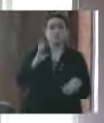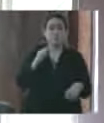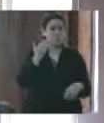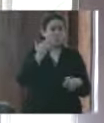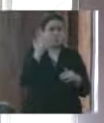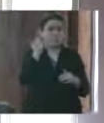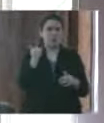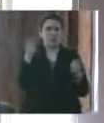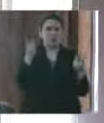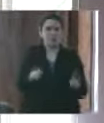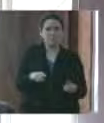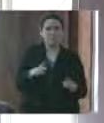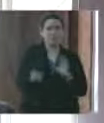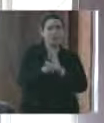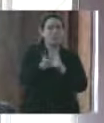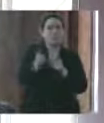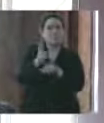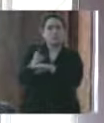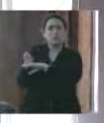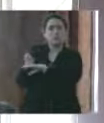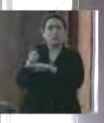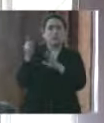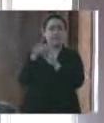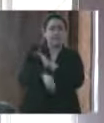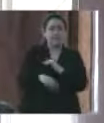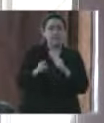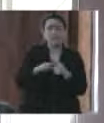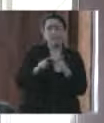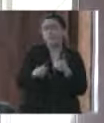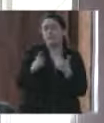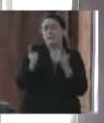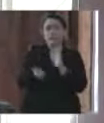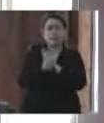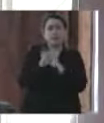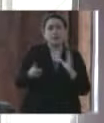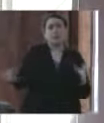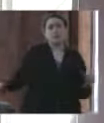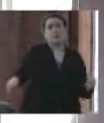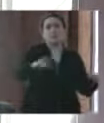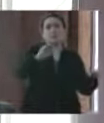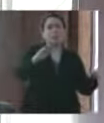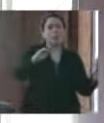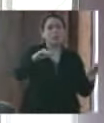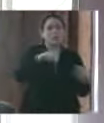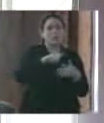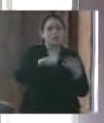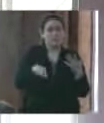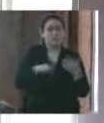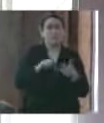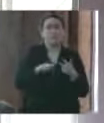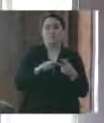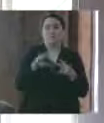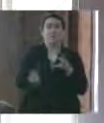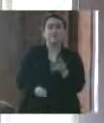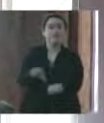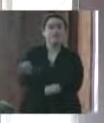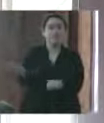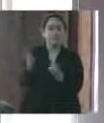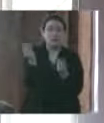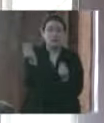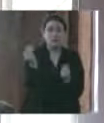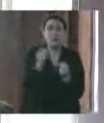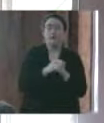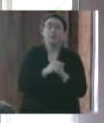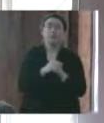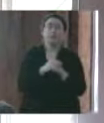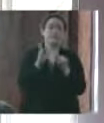poaching, illegal wildlife trade, loss of habitat through conversion, encroachment, and land degradation. But the good